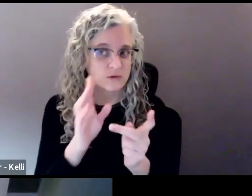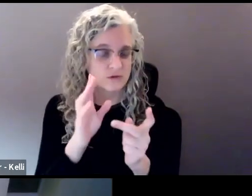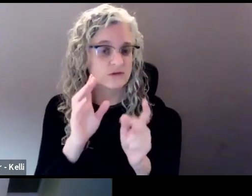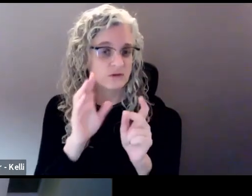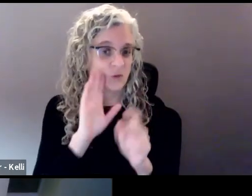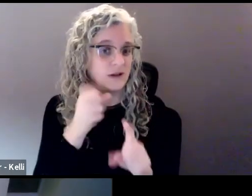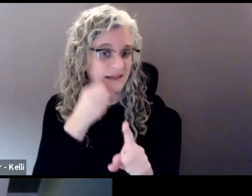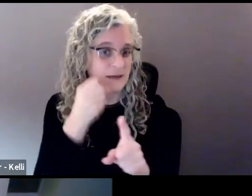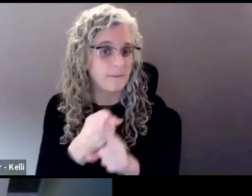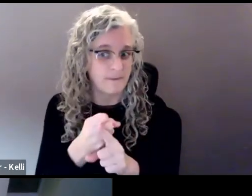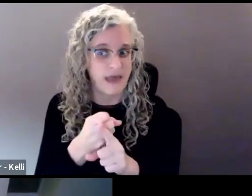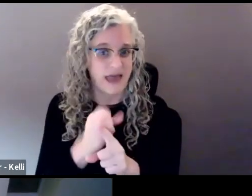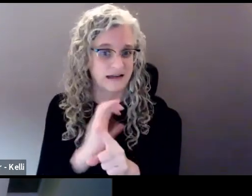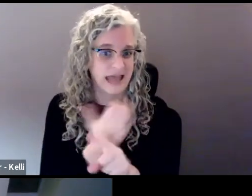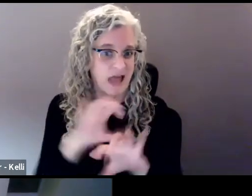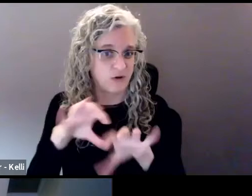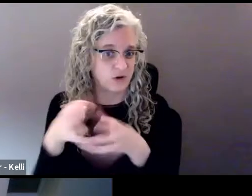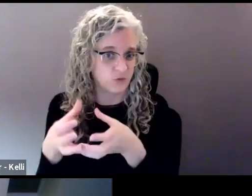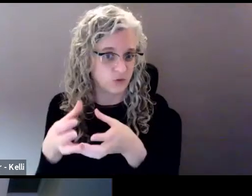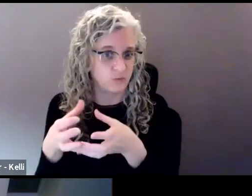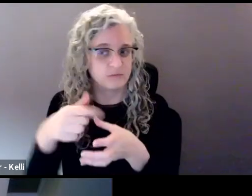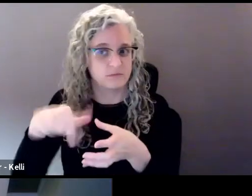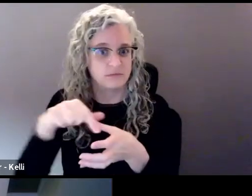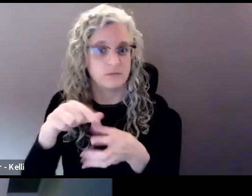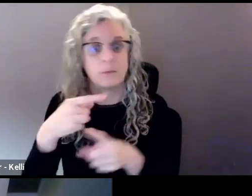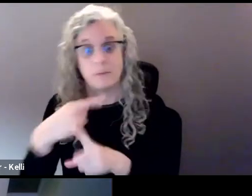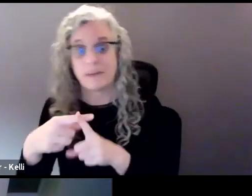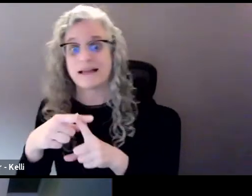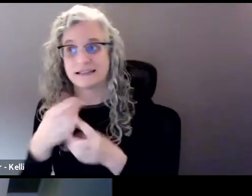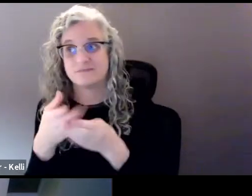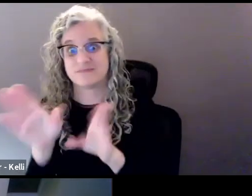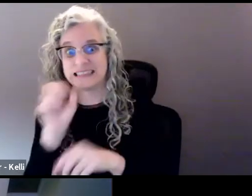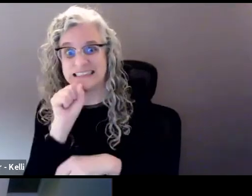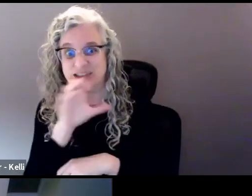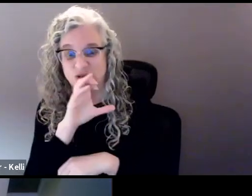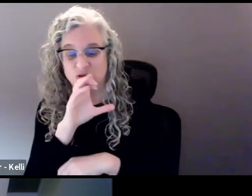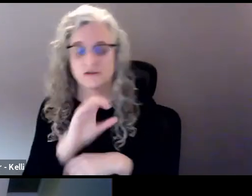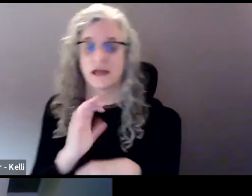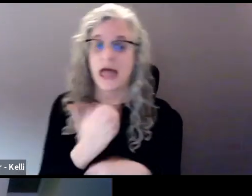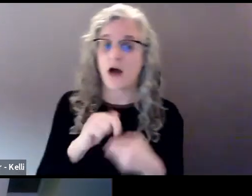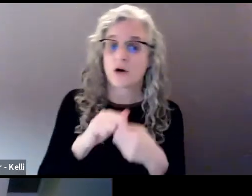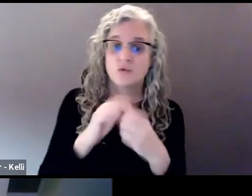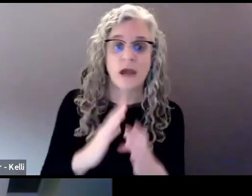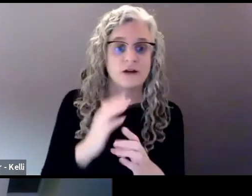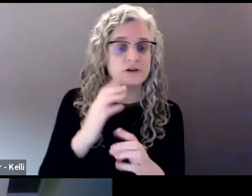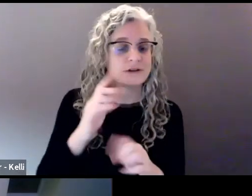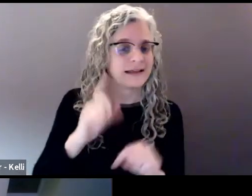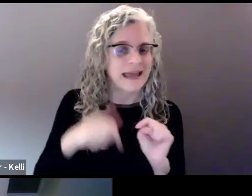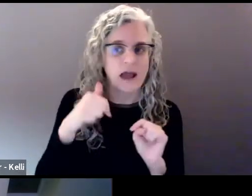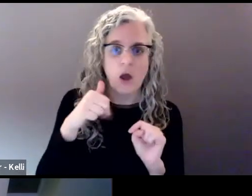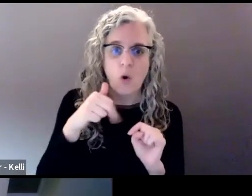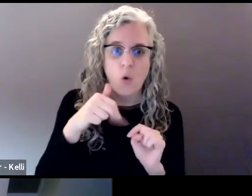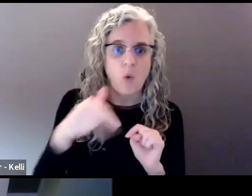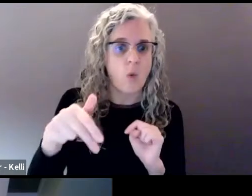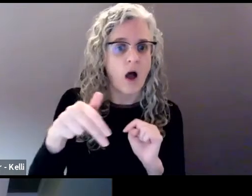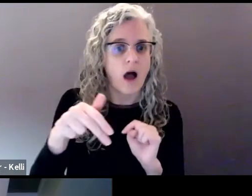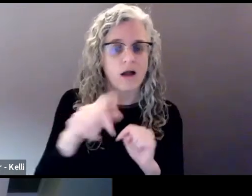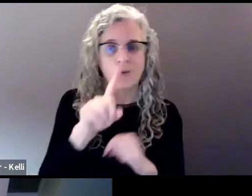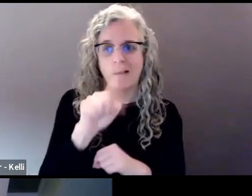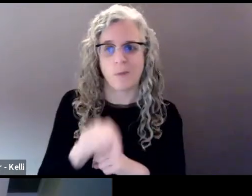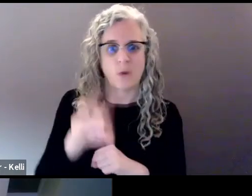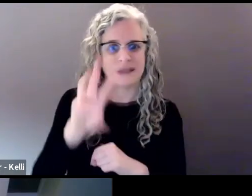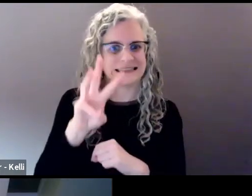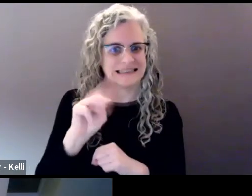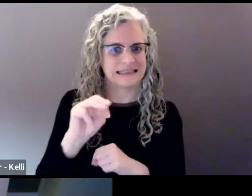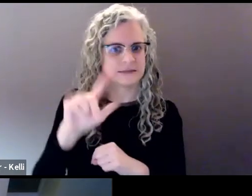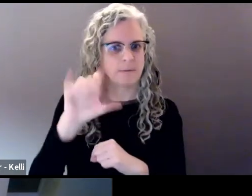this group and seniors as well. Our riders are unable to walk an additional 1.6 miles